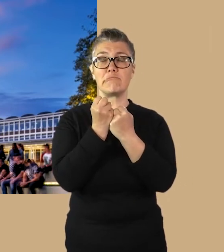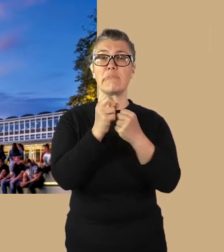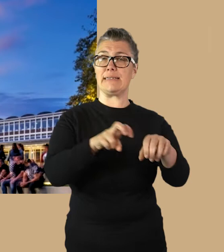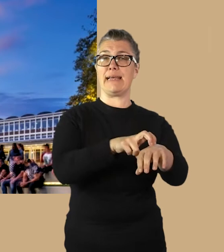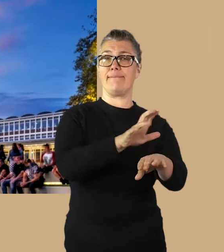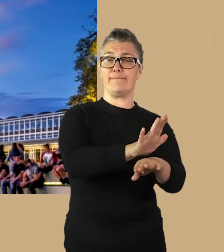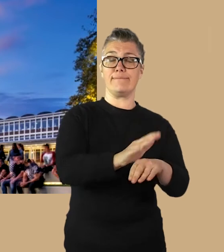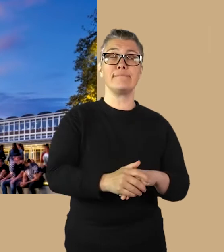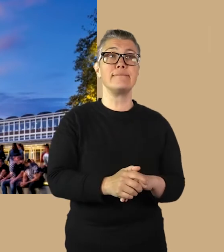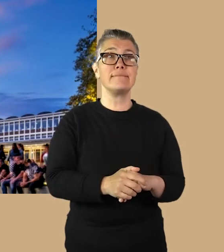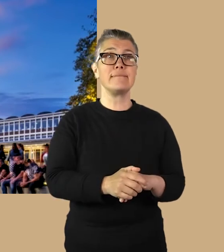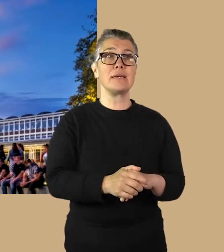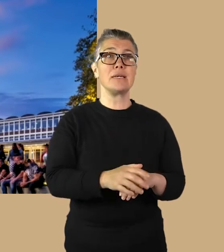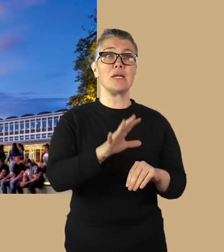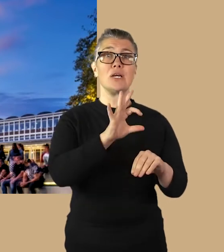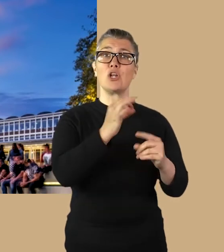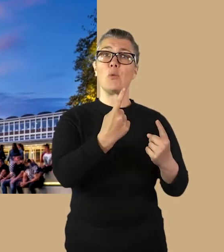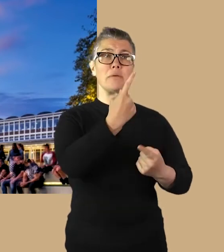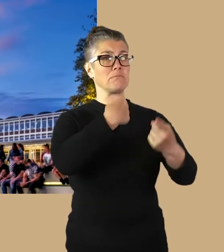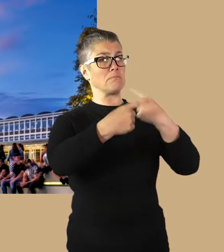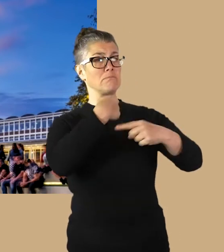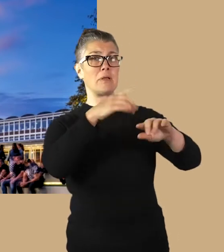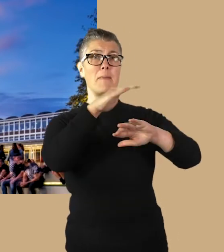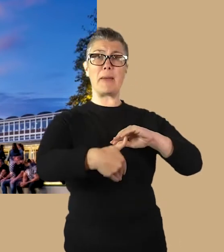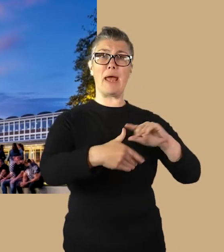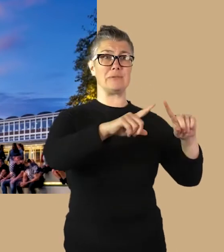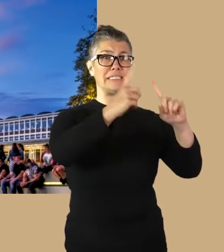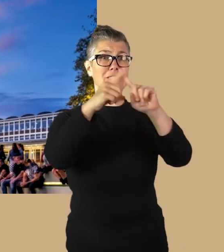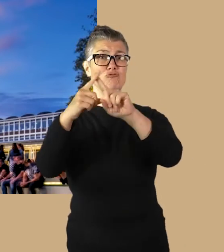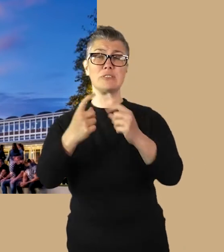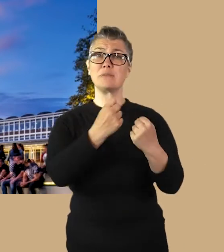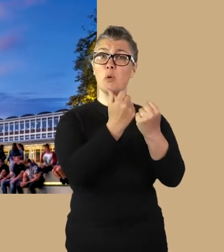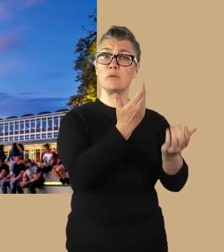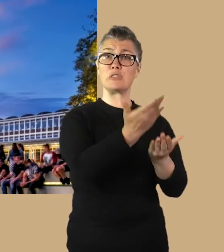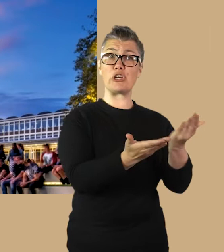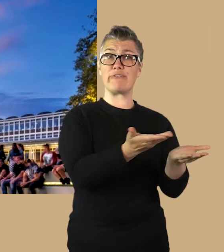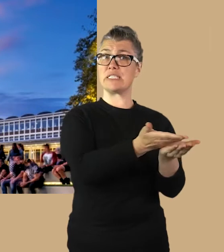TAFE. No one spoke to me about the actual range of support services,